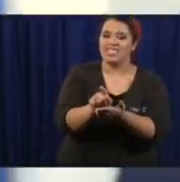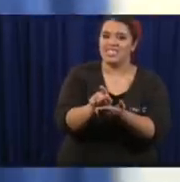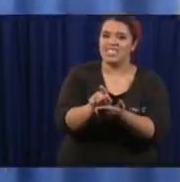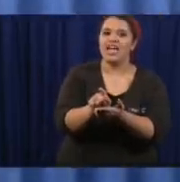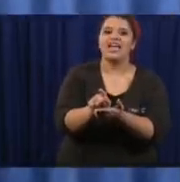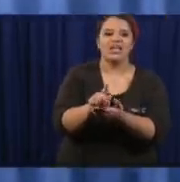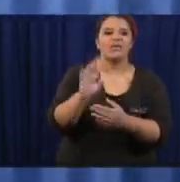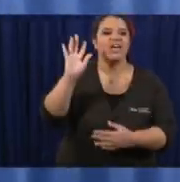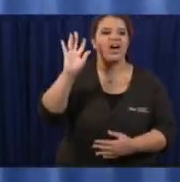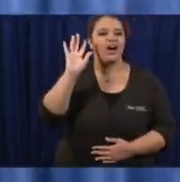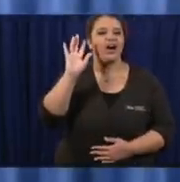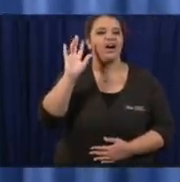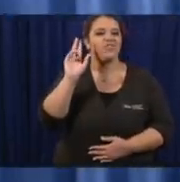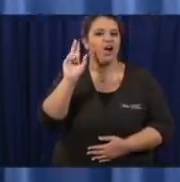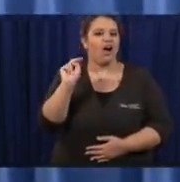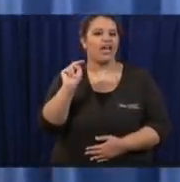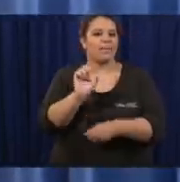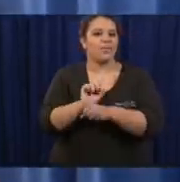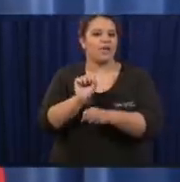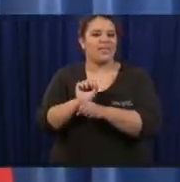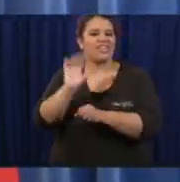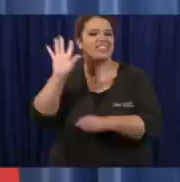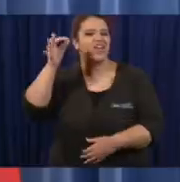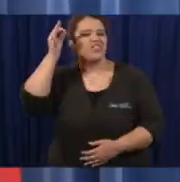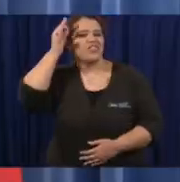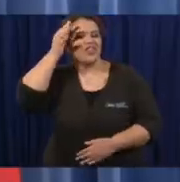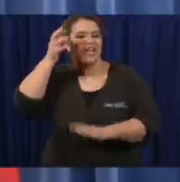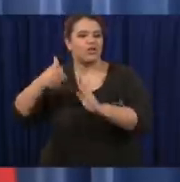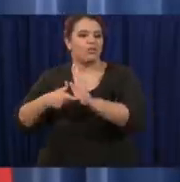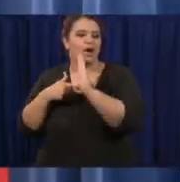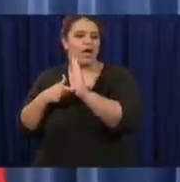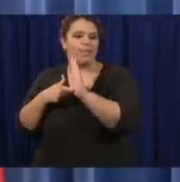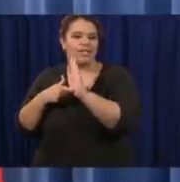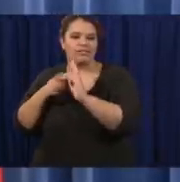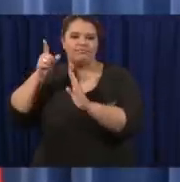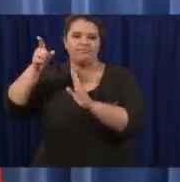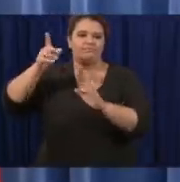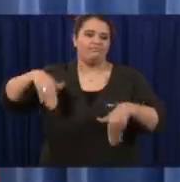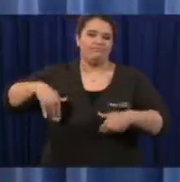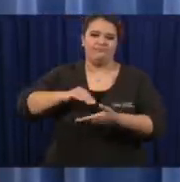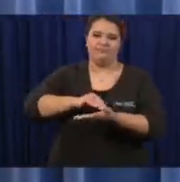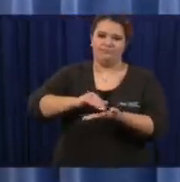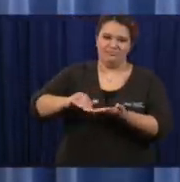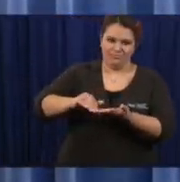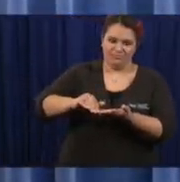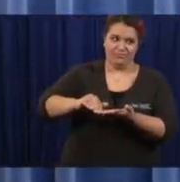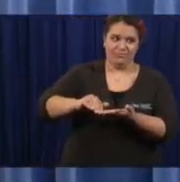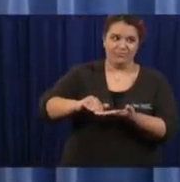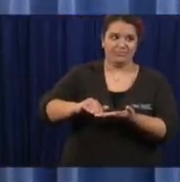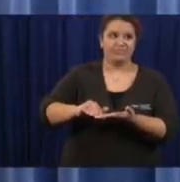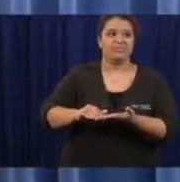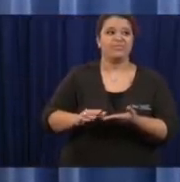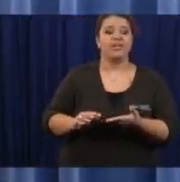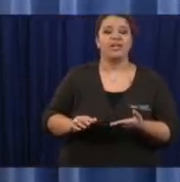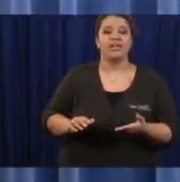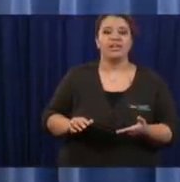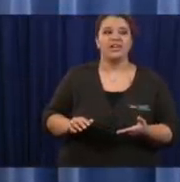Well, we thank you all very much, and look forward to seeing everybody tomorrow at,